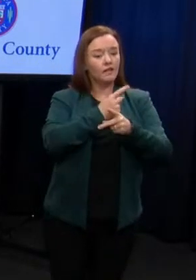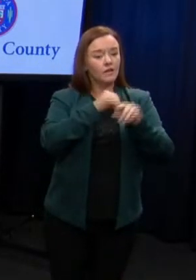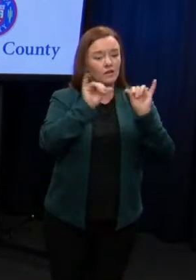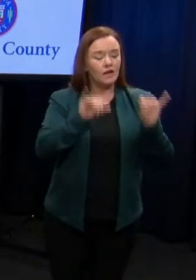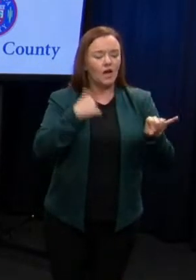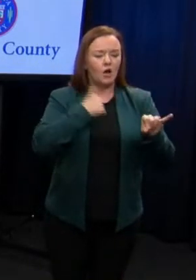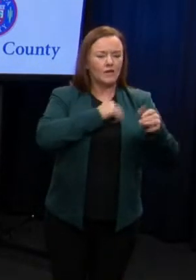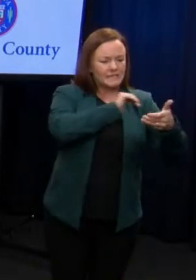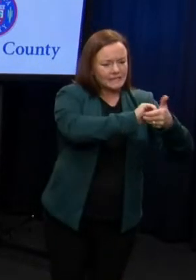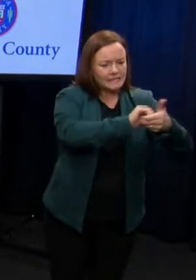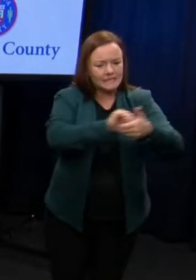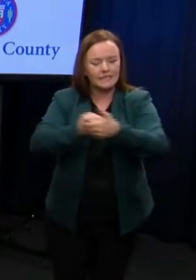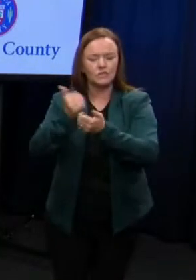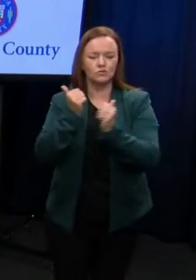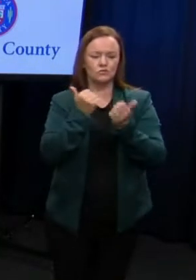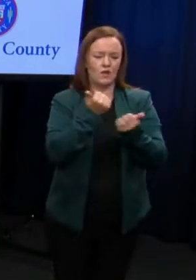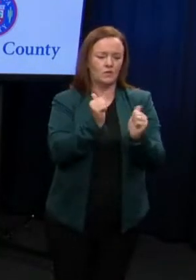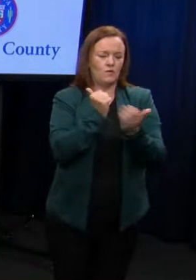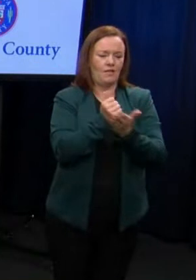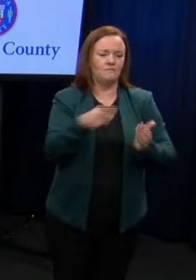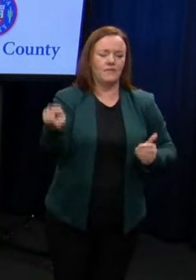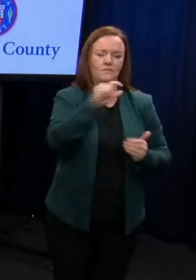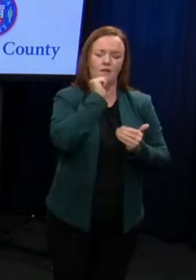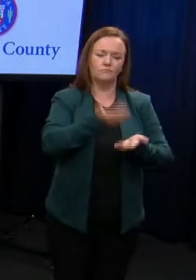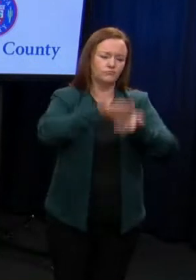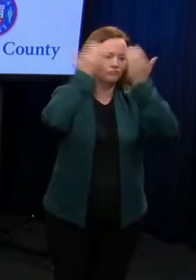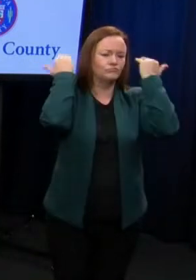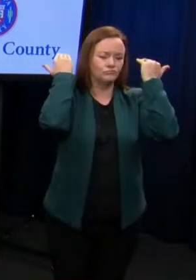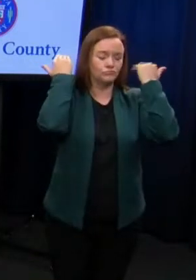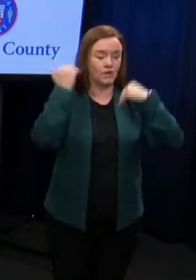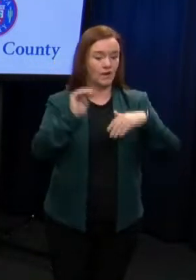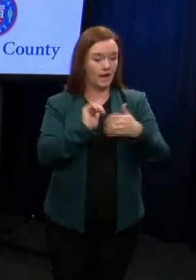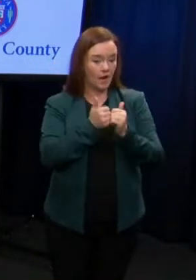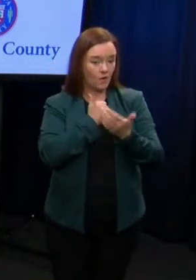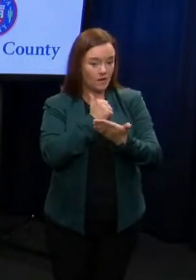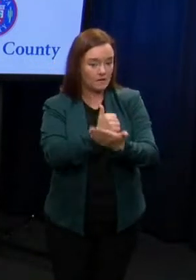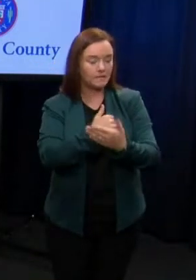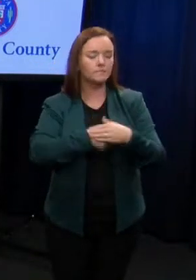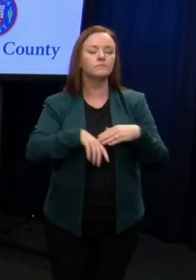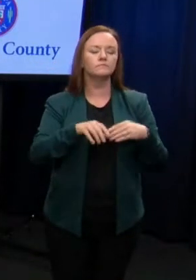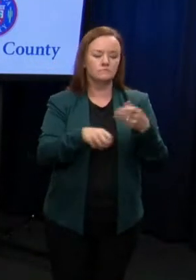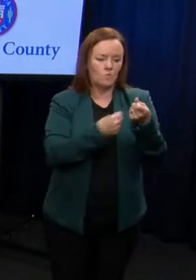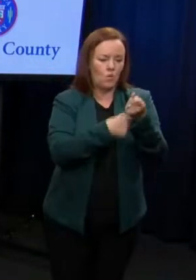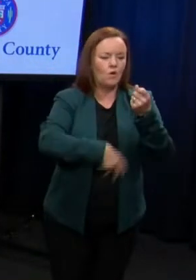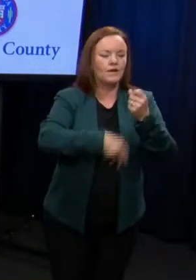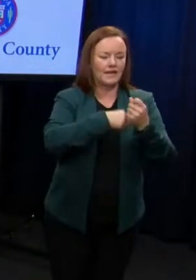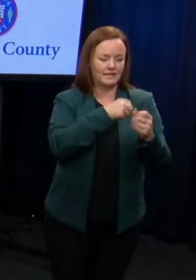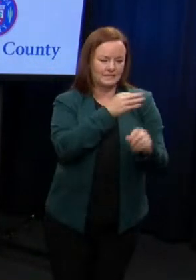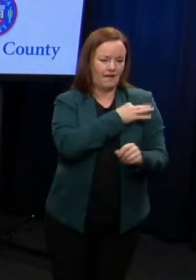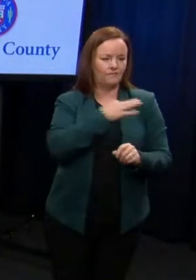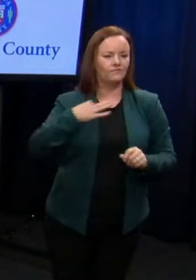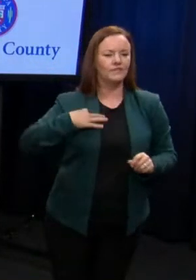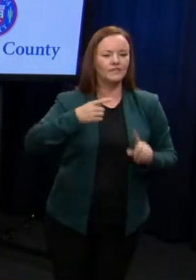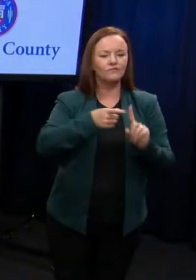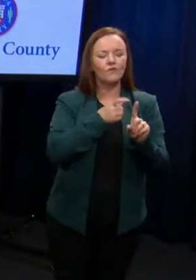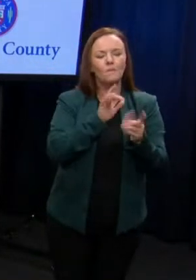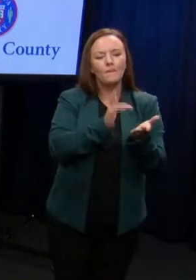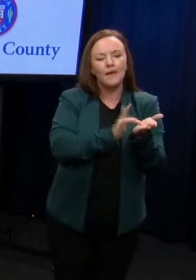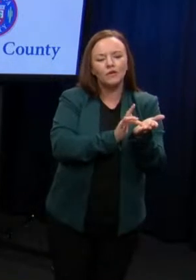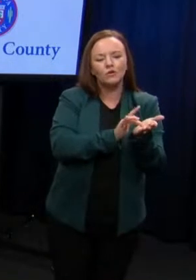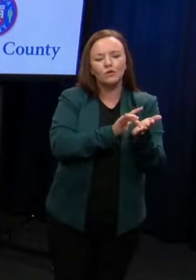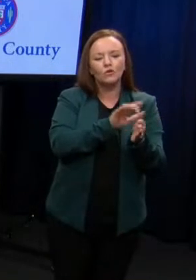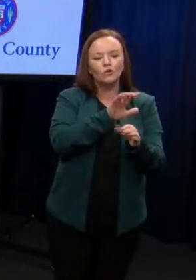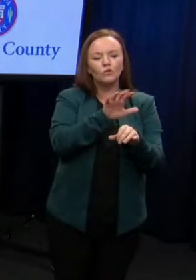overwhelmed. This includes supporting them with staffing from our Medical Reserve Corps, since it's not just beds,